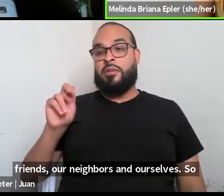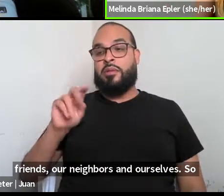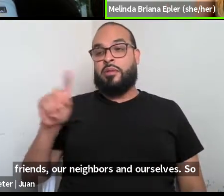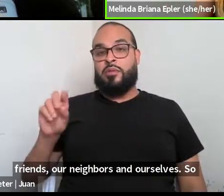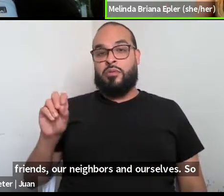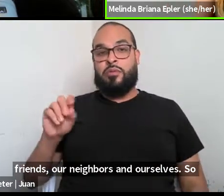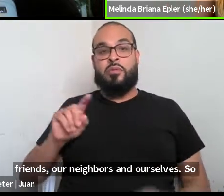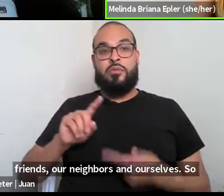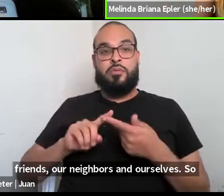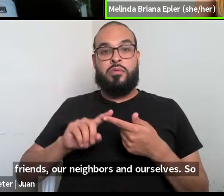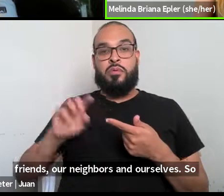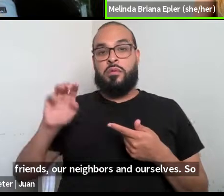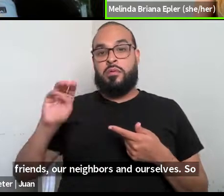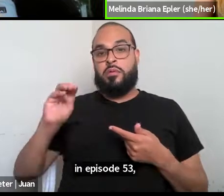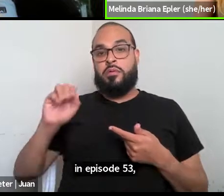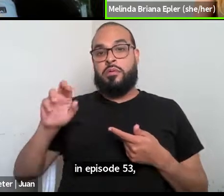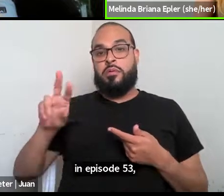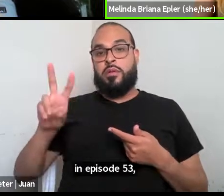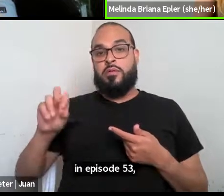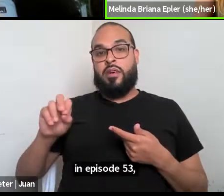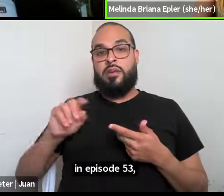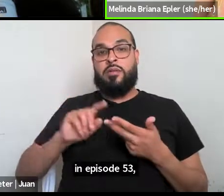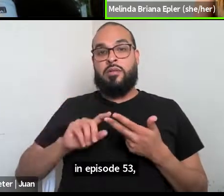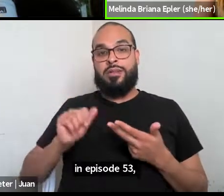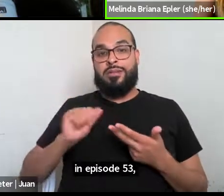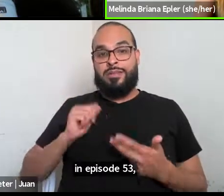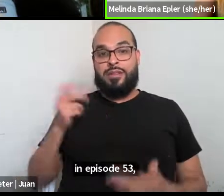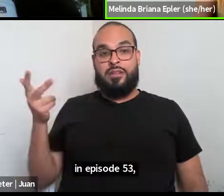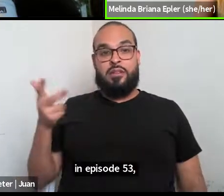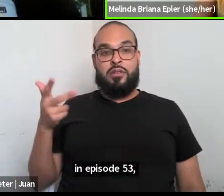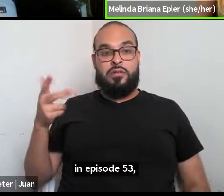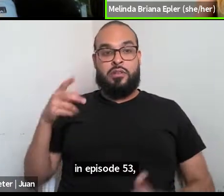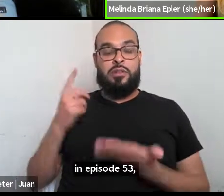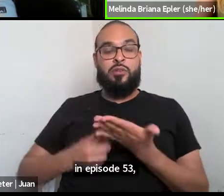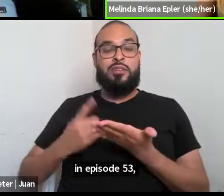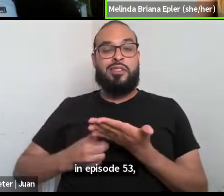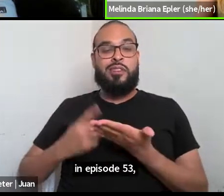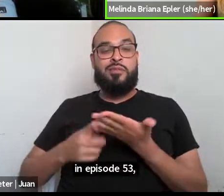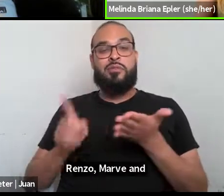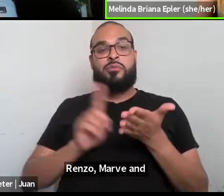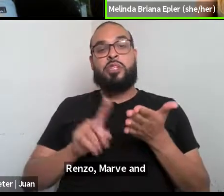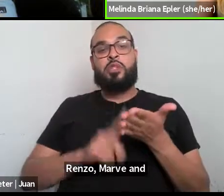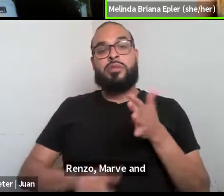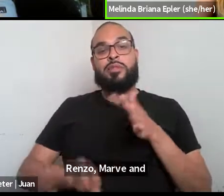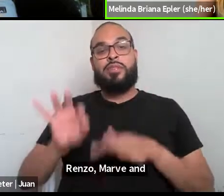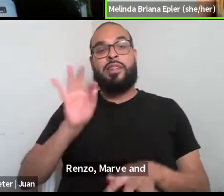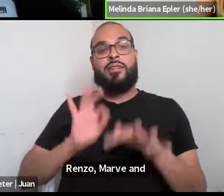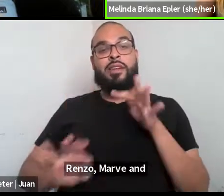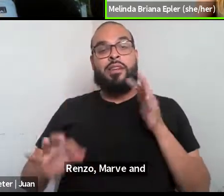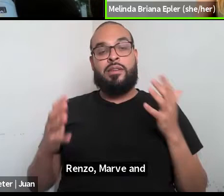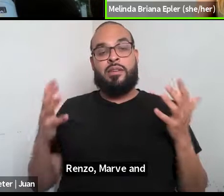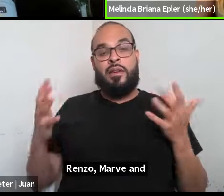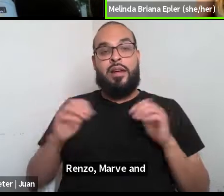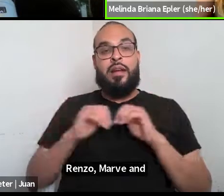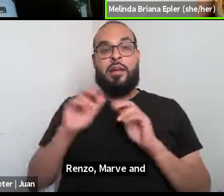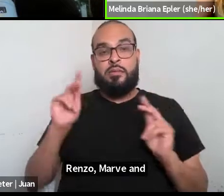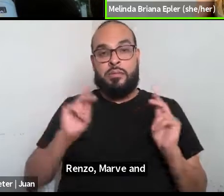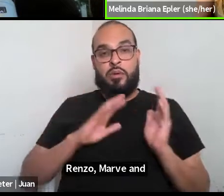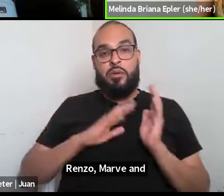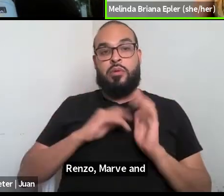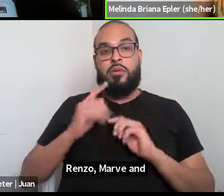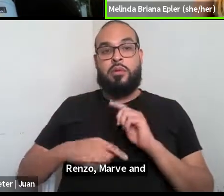I discussed some of our research findings on allyship. And one of the findings included how people learn about the need for